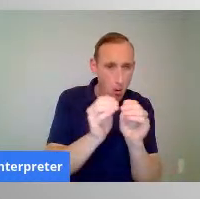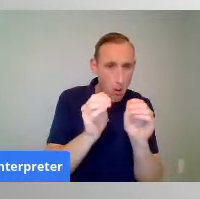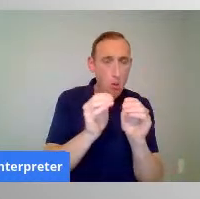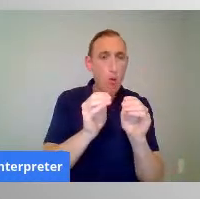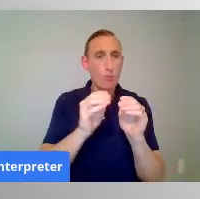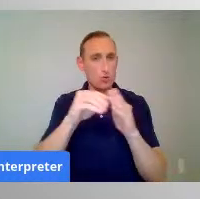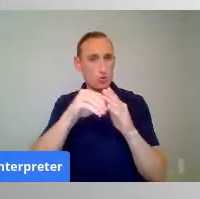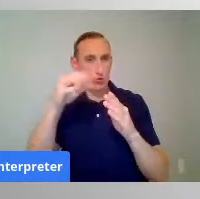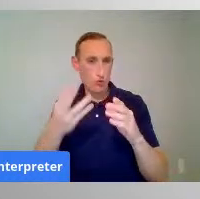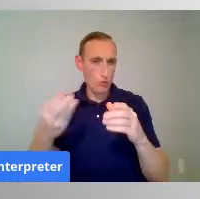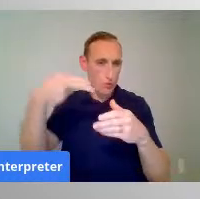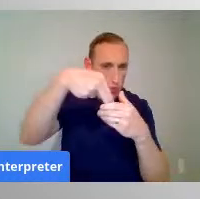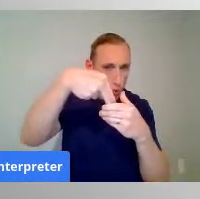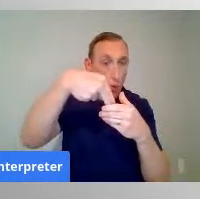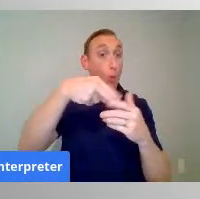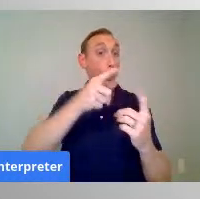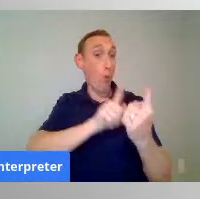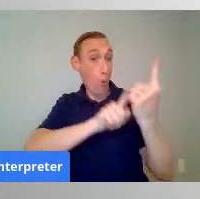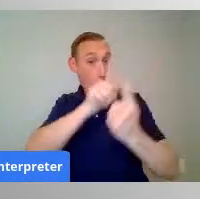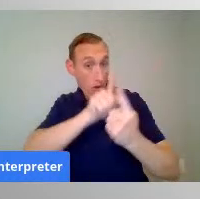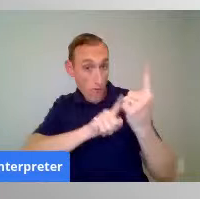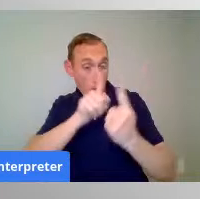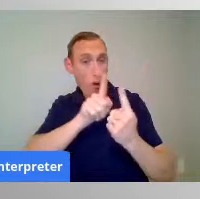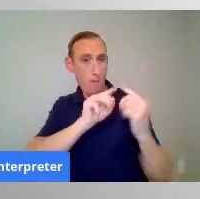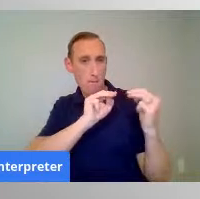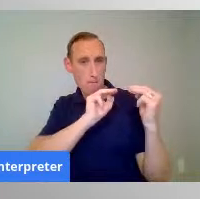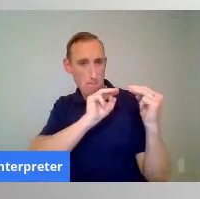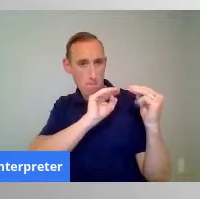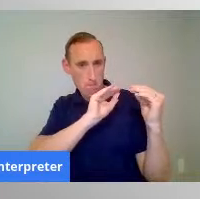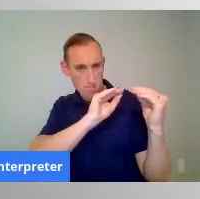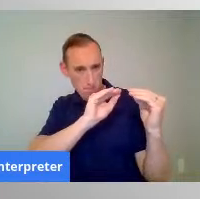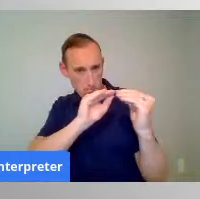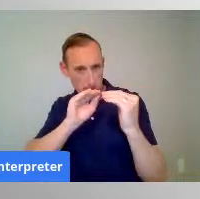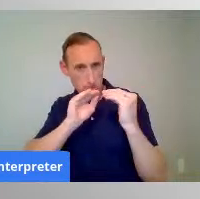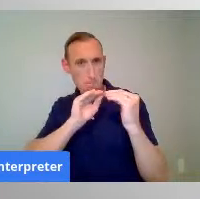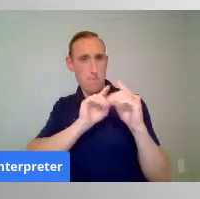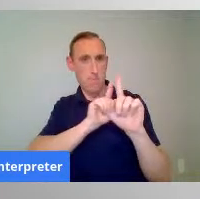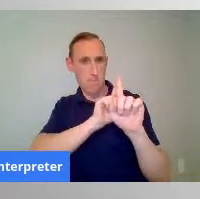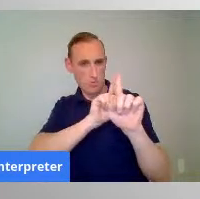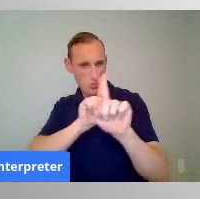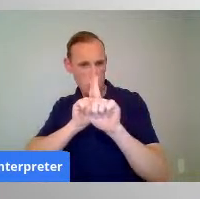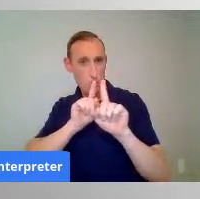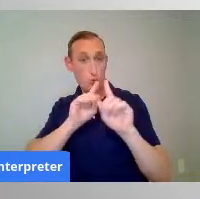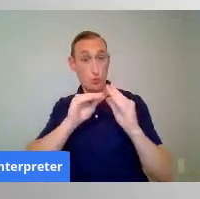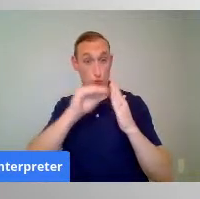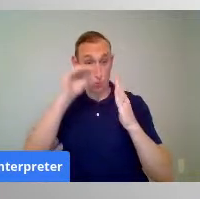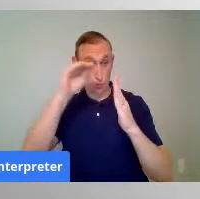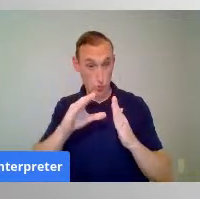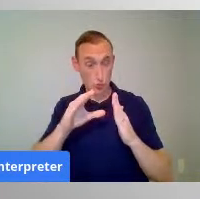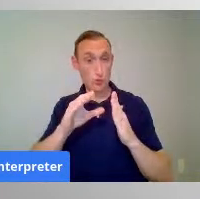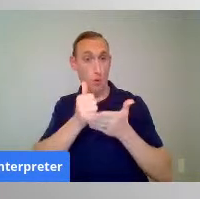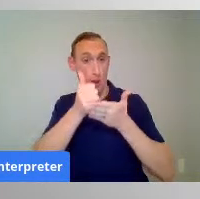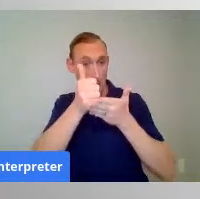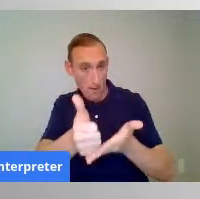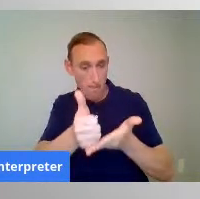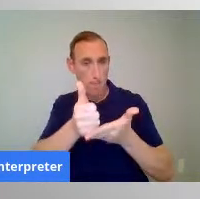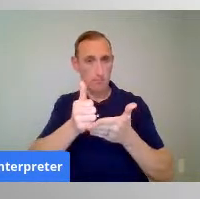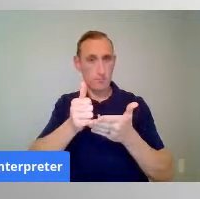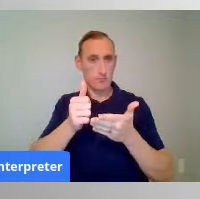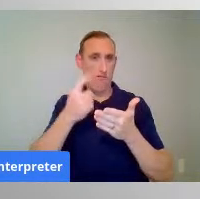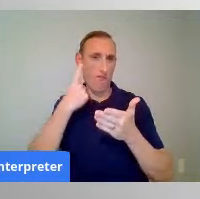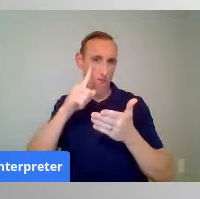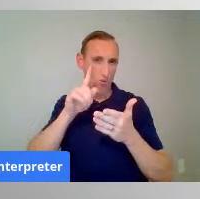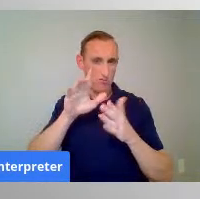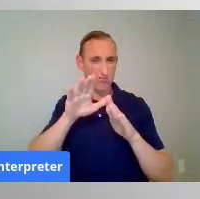can become engaged in some recreational activities. They work through their homeworks or do some reading.